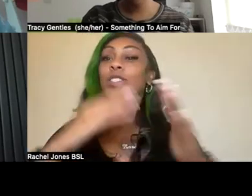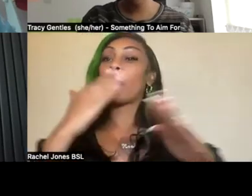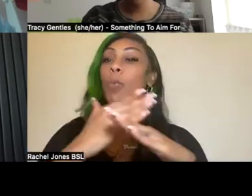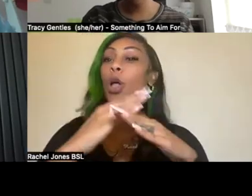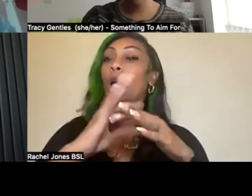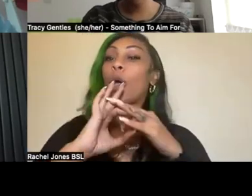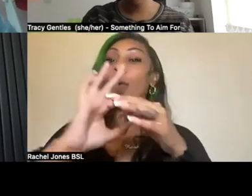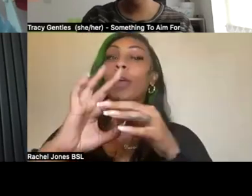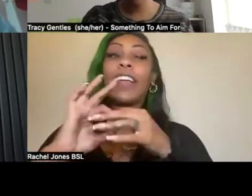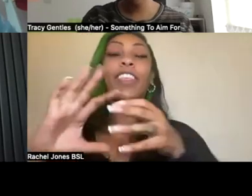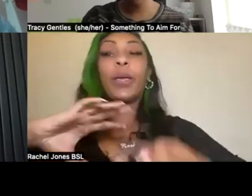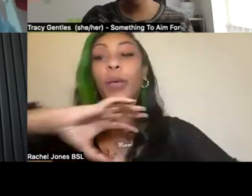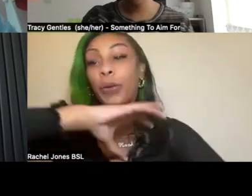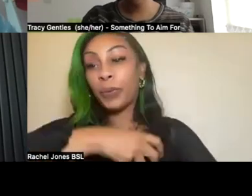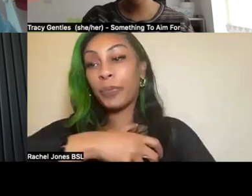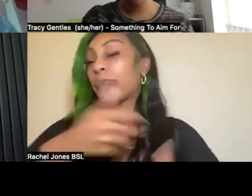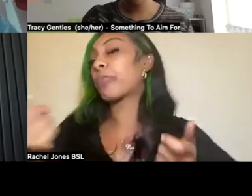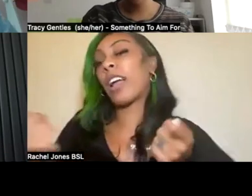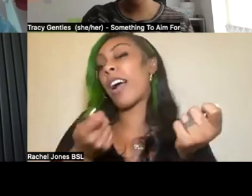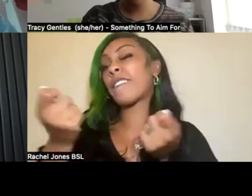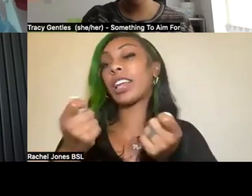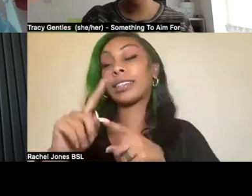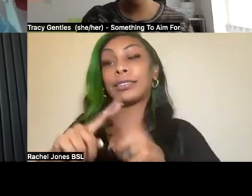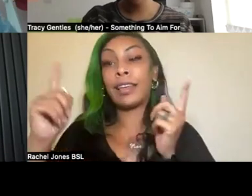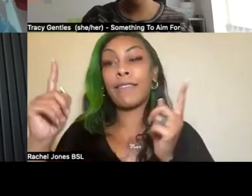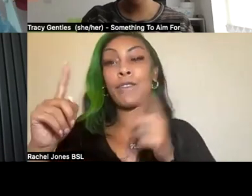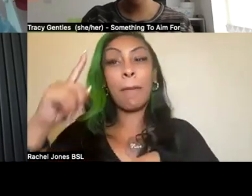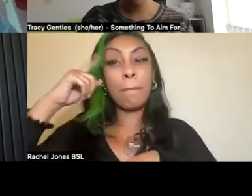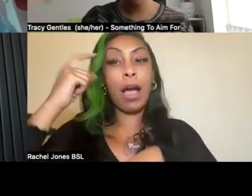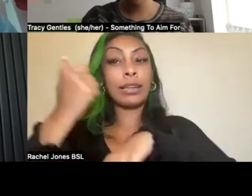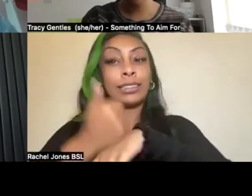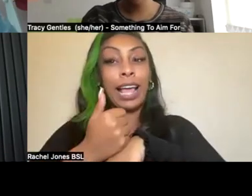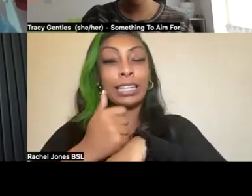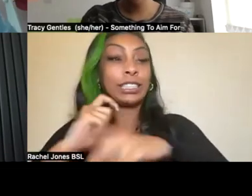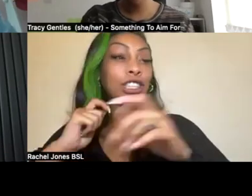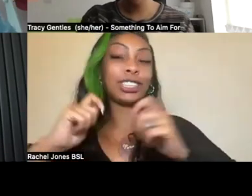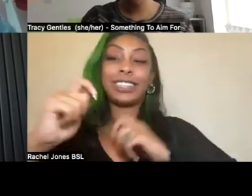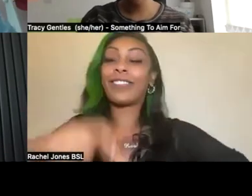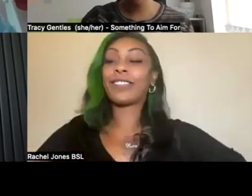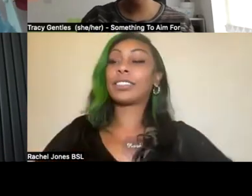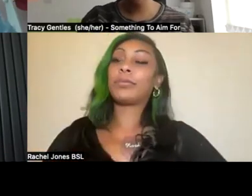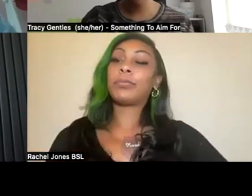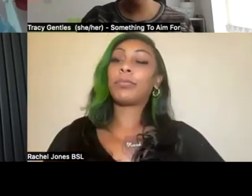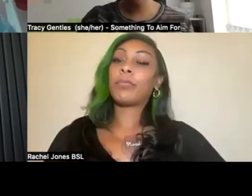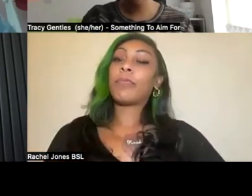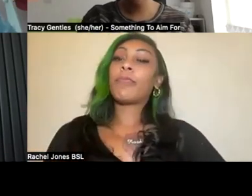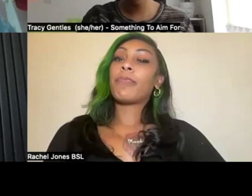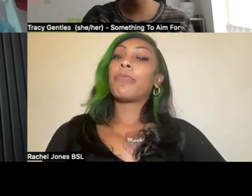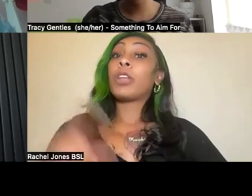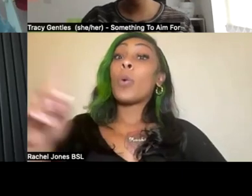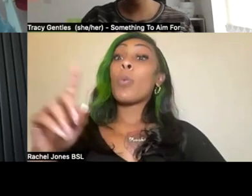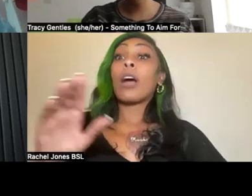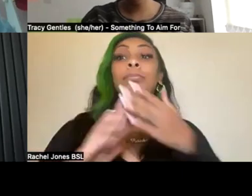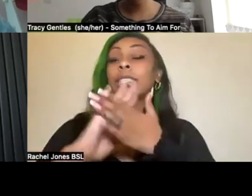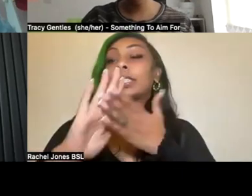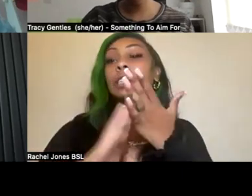and approaching governance differently, a whole kind of mindset shift around governance, and what that can mean for freelancers